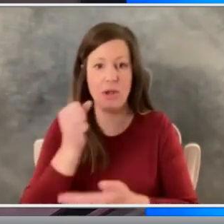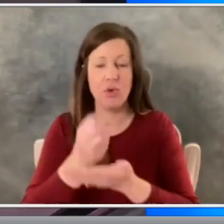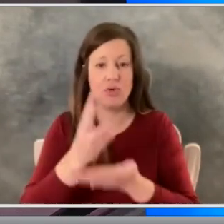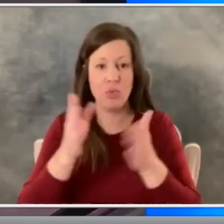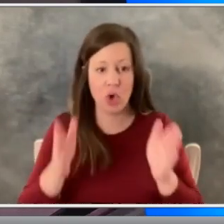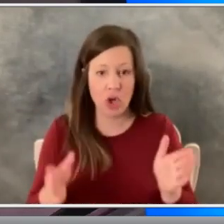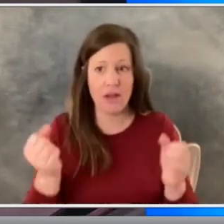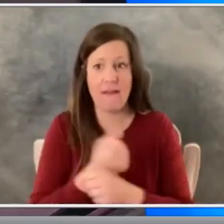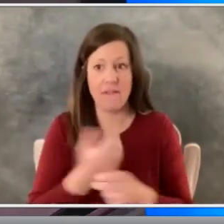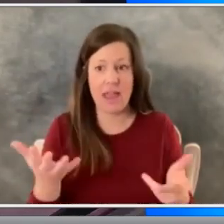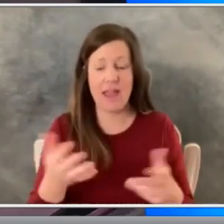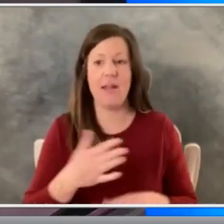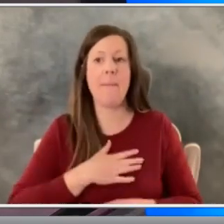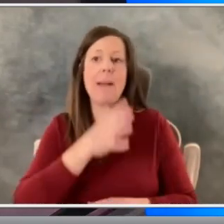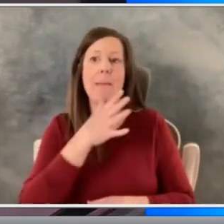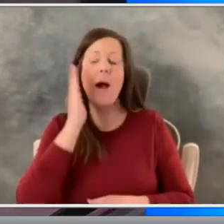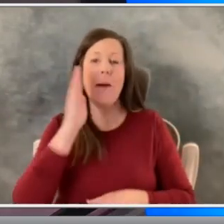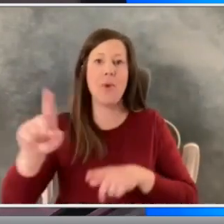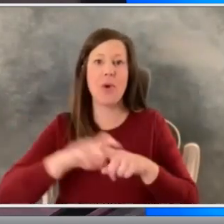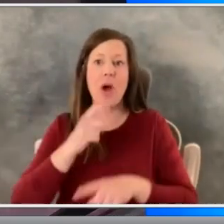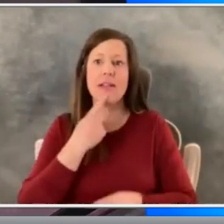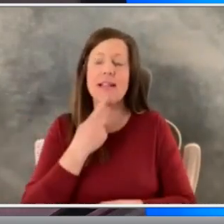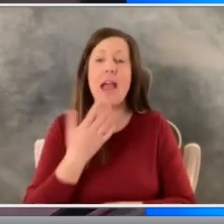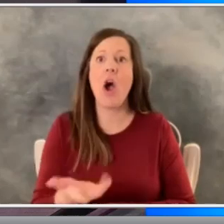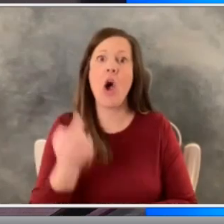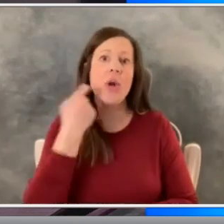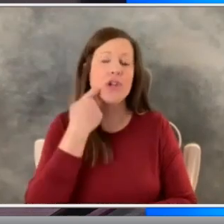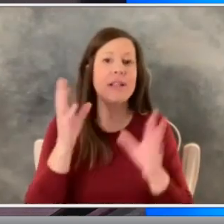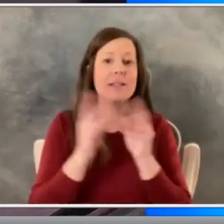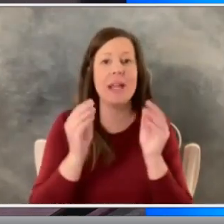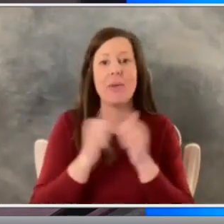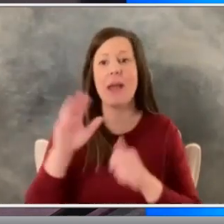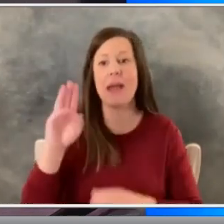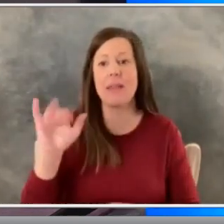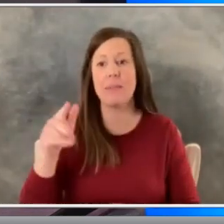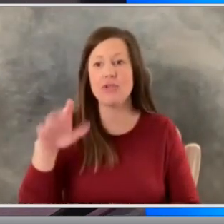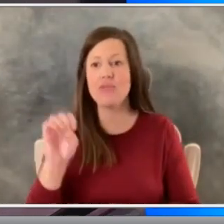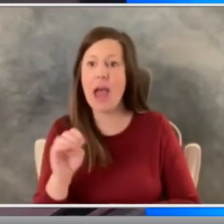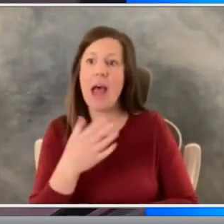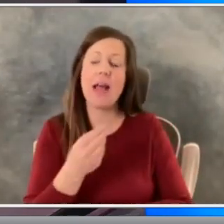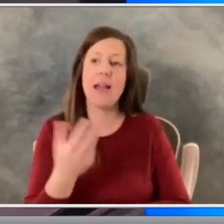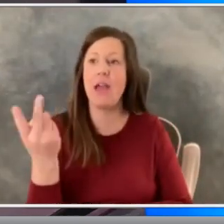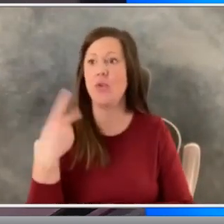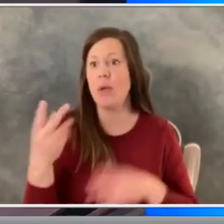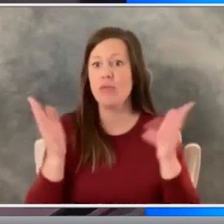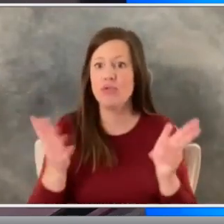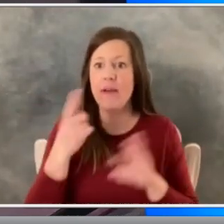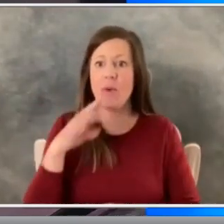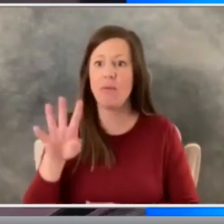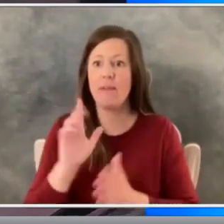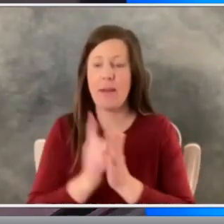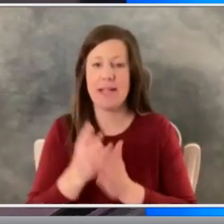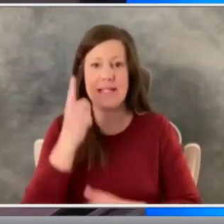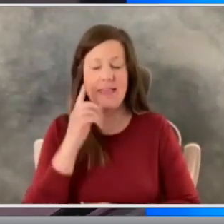will call me and say, I just got off the phone with Michelle and we were on for 45 minutes. And I think, my gosh, how does this woman have the time to